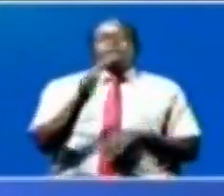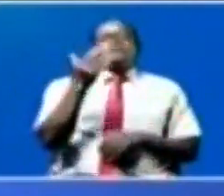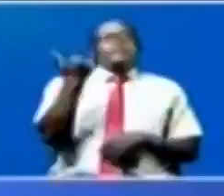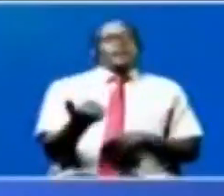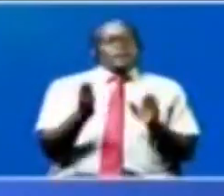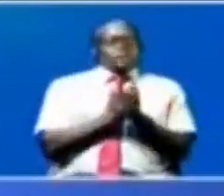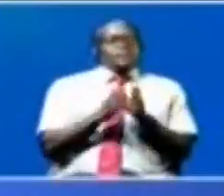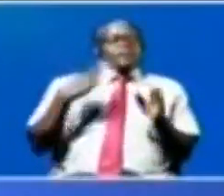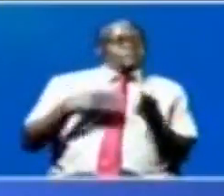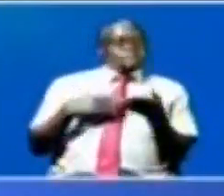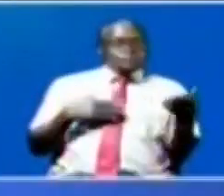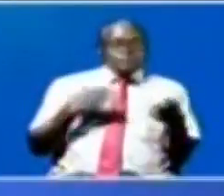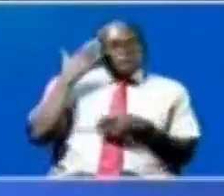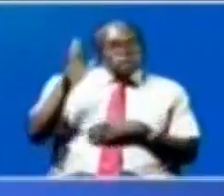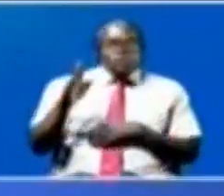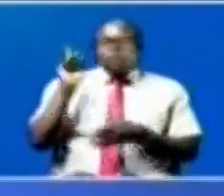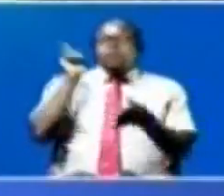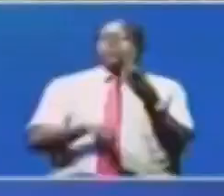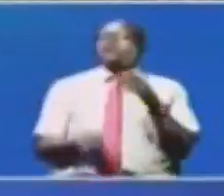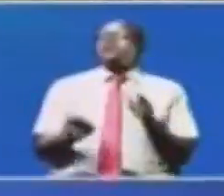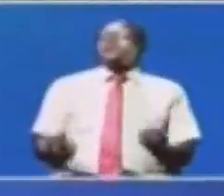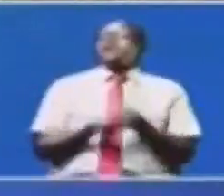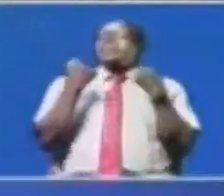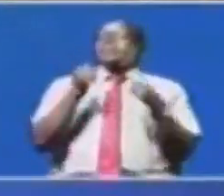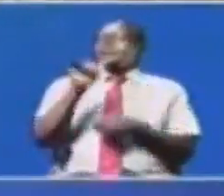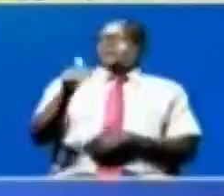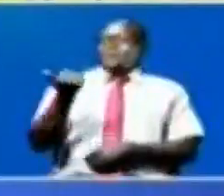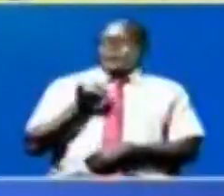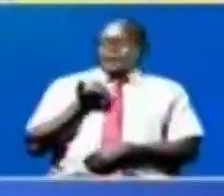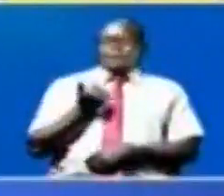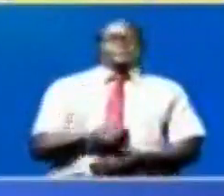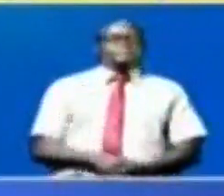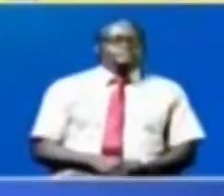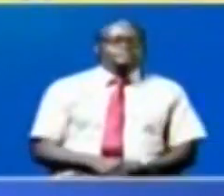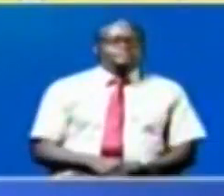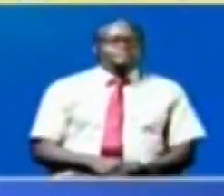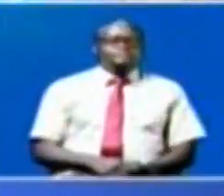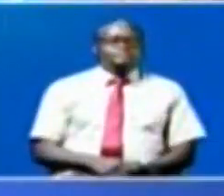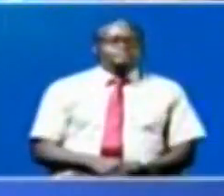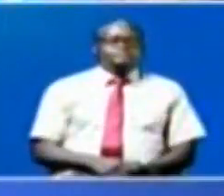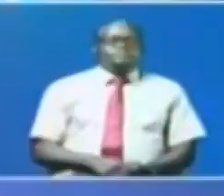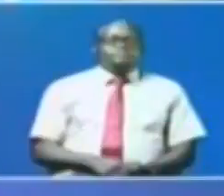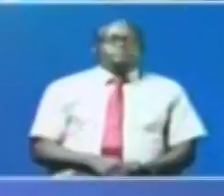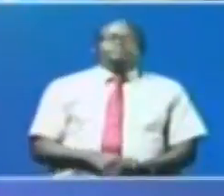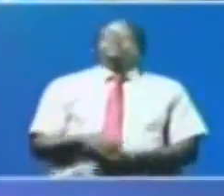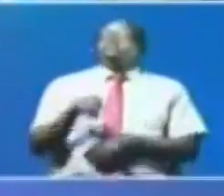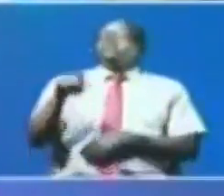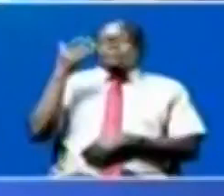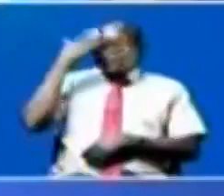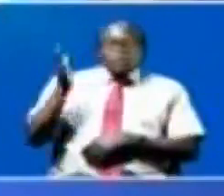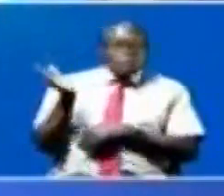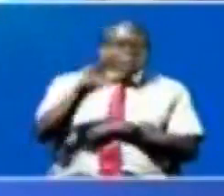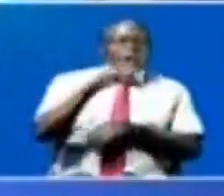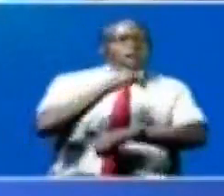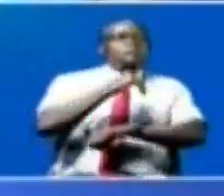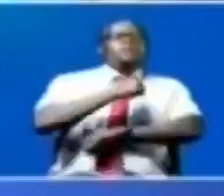stranger. They did not know that would be the last time they would see their friend alive. Maribel did not return